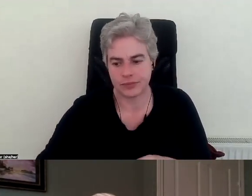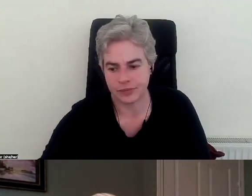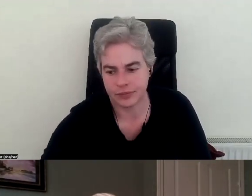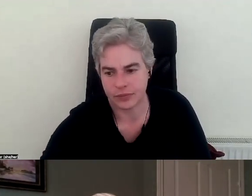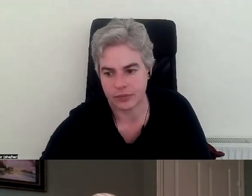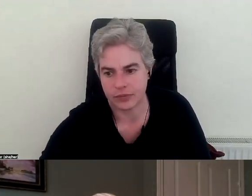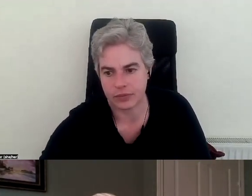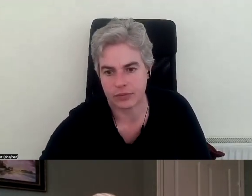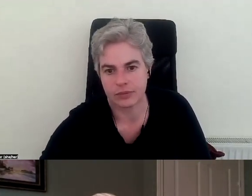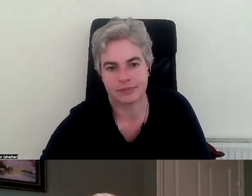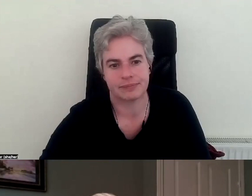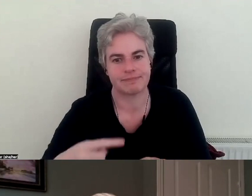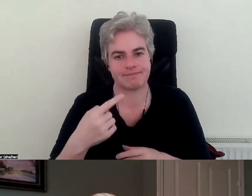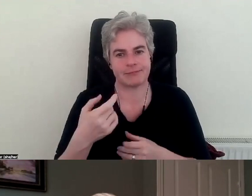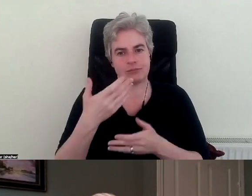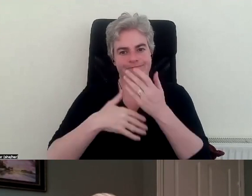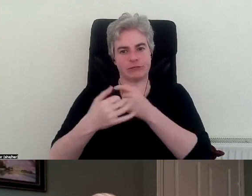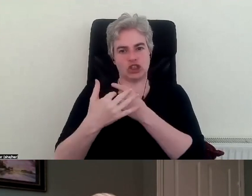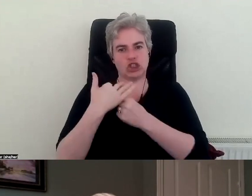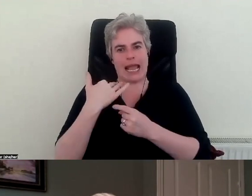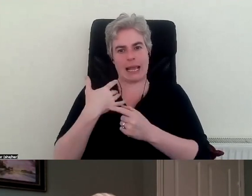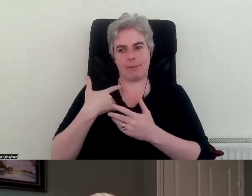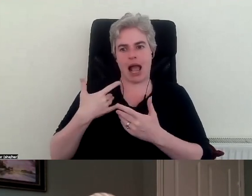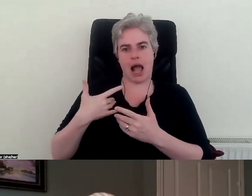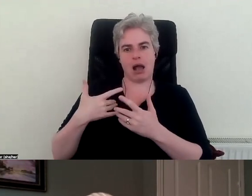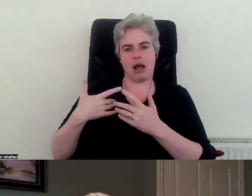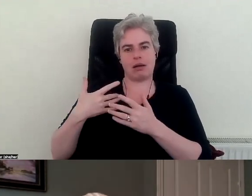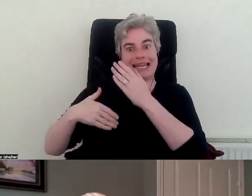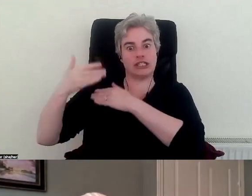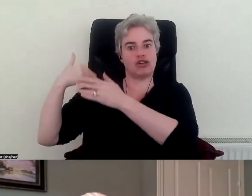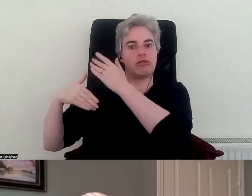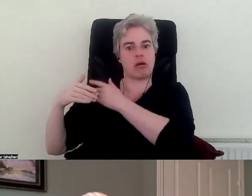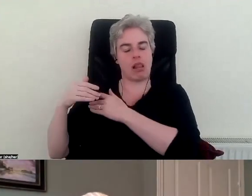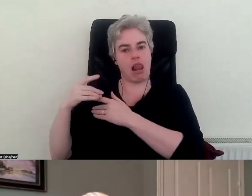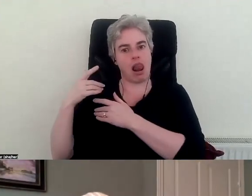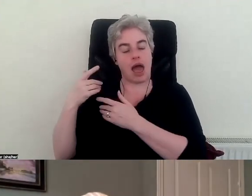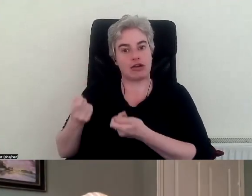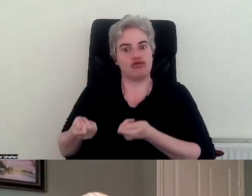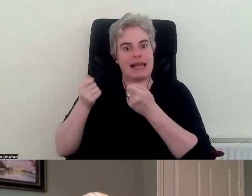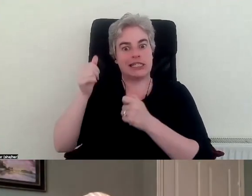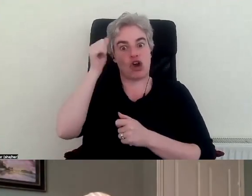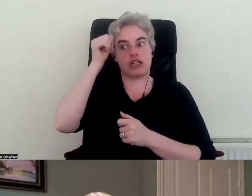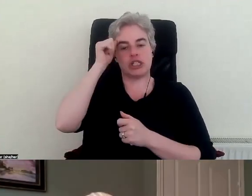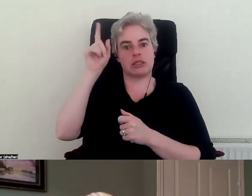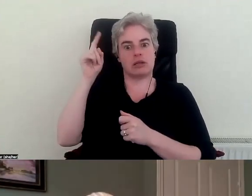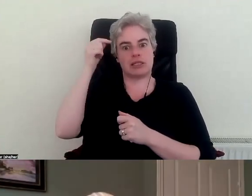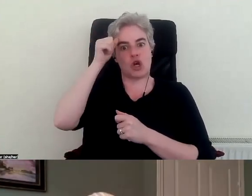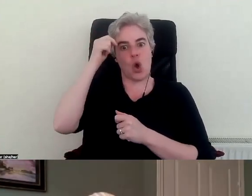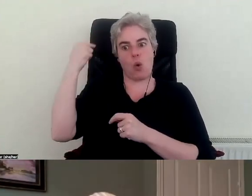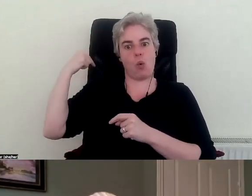shaping our historical imagination and raising historical consciousness. And so I did have